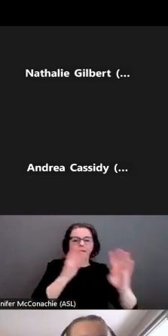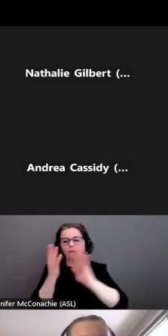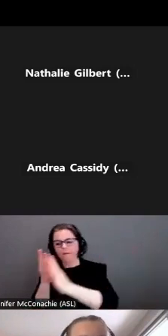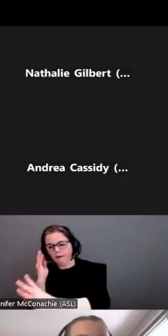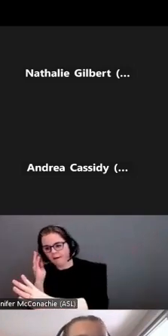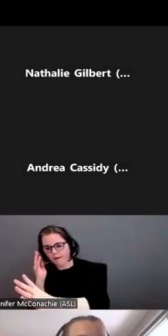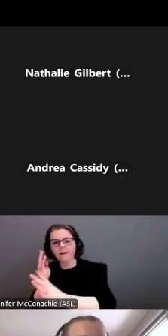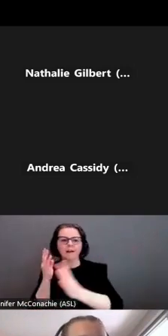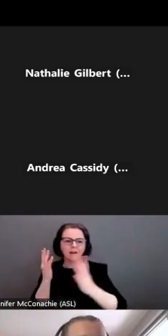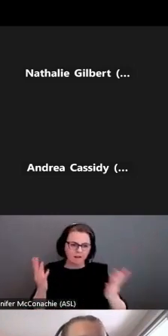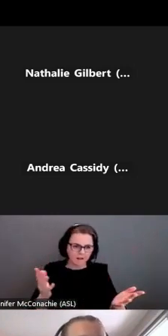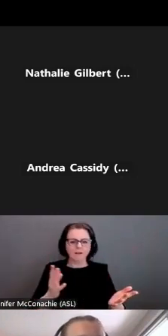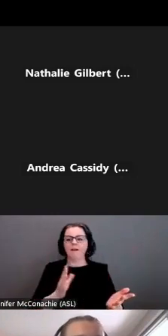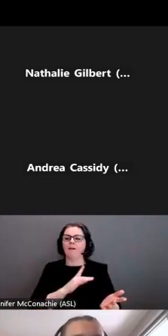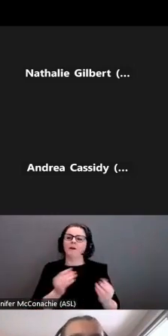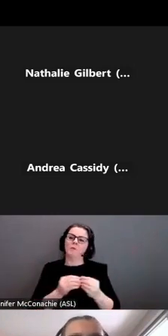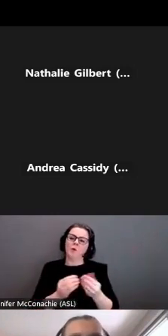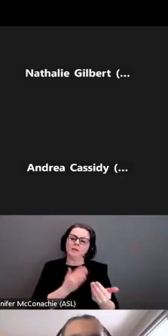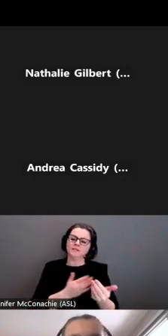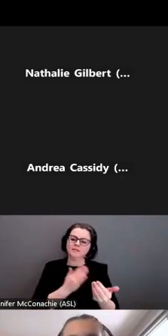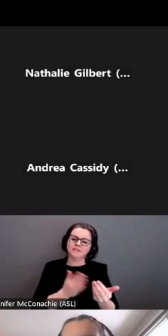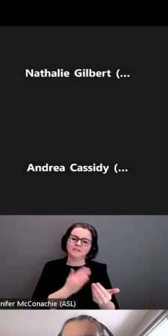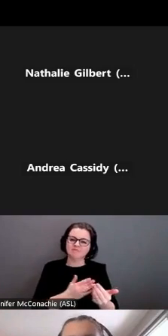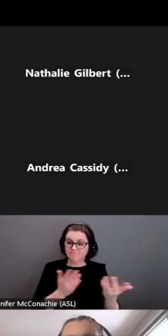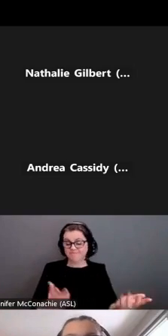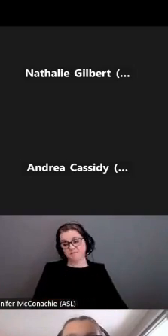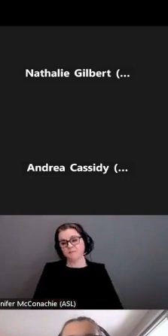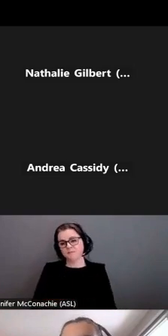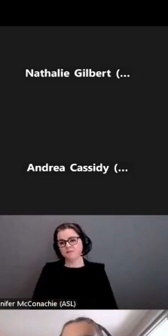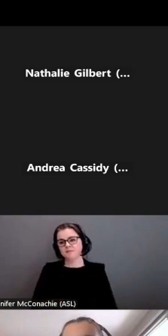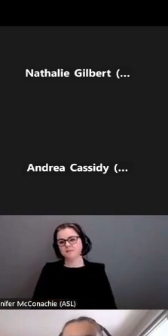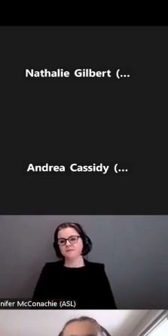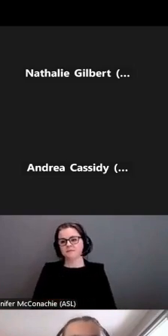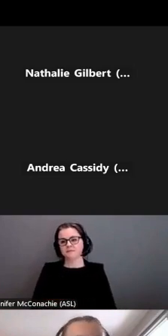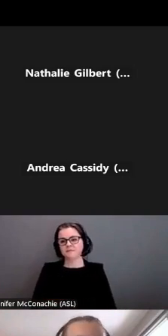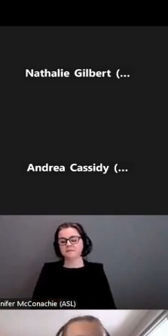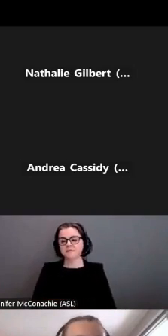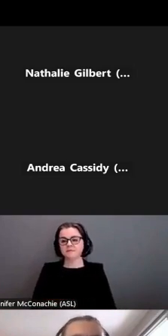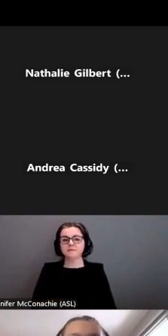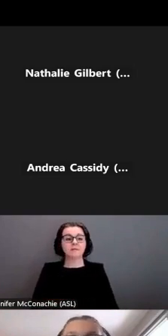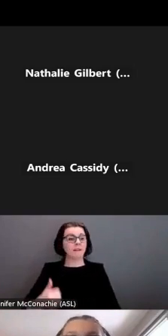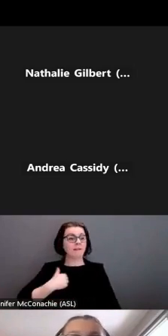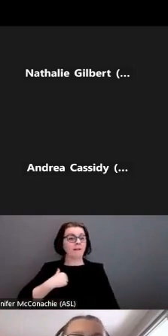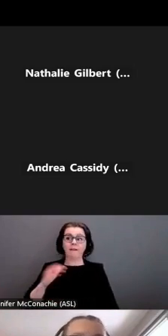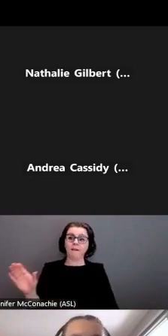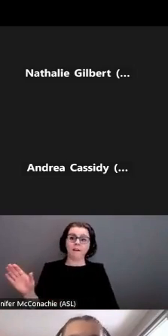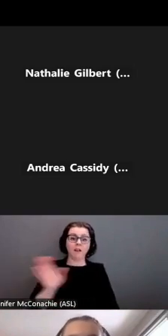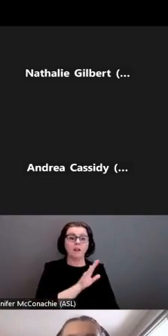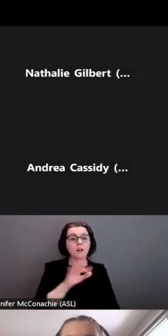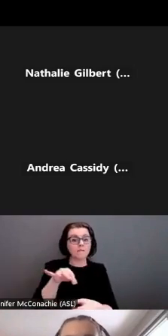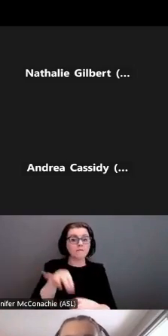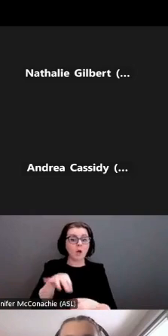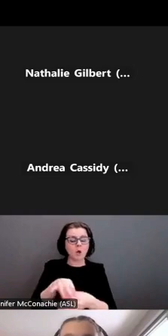the lines at the polls. We also guard voter secrecy in Canada. No one